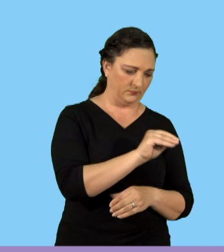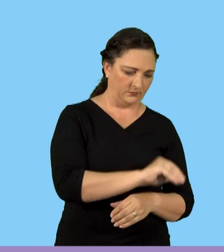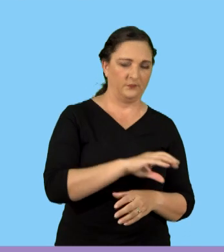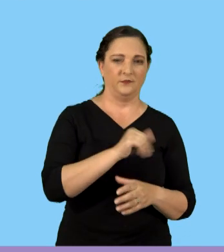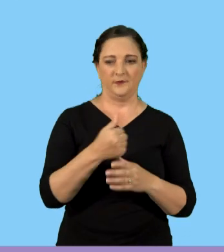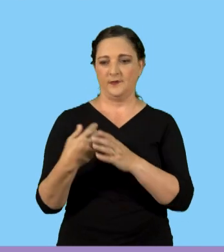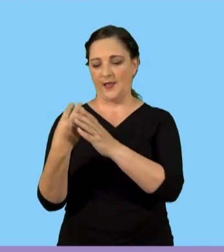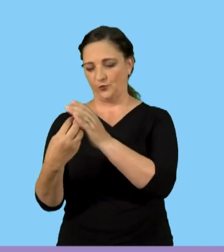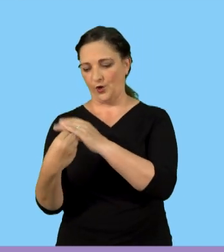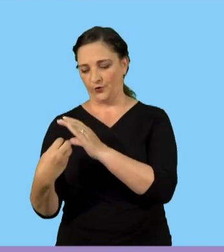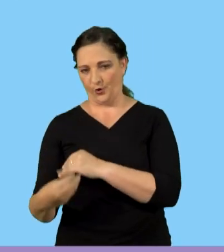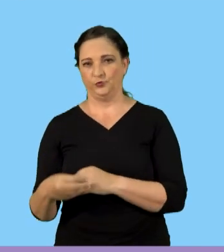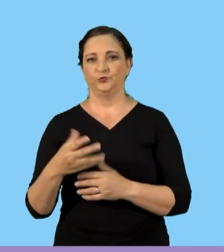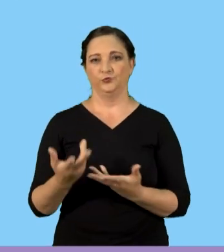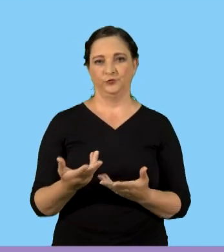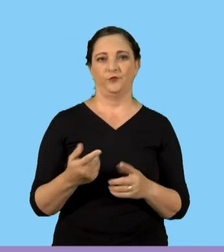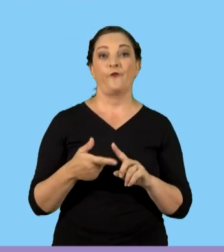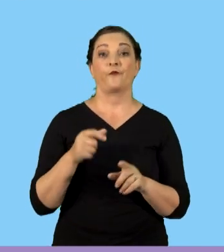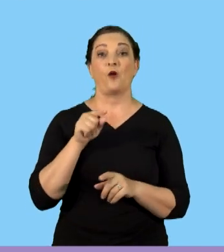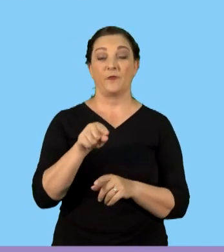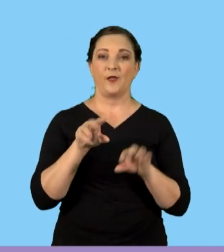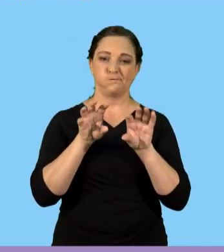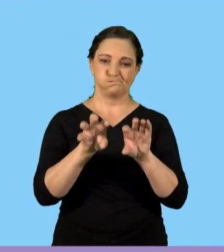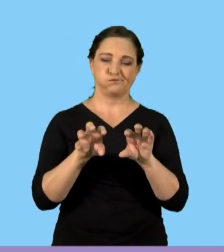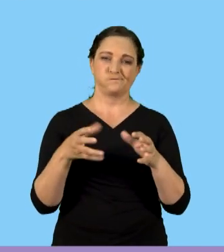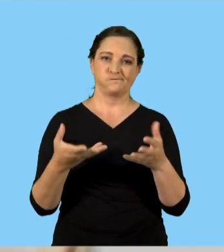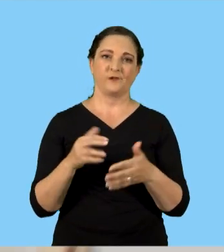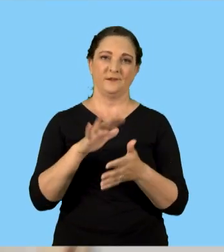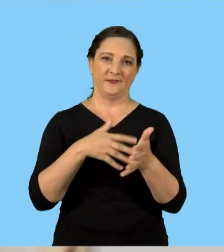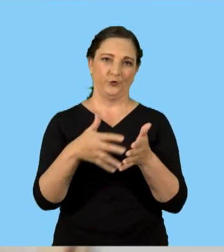that flow diagram or from the given output